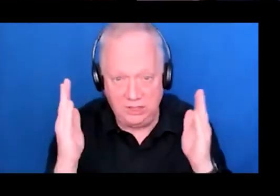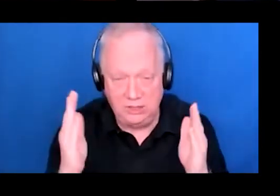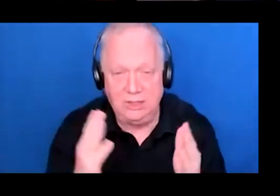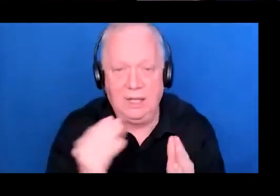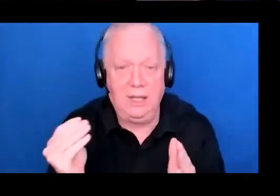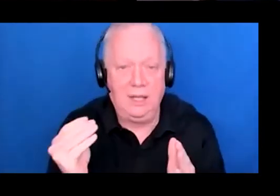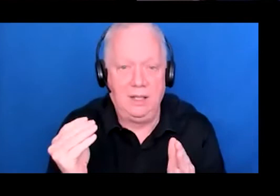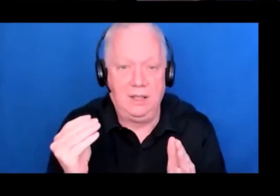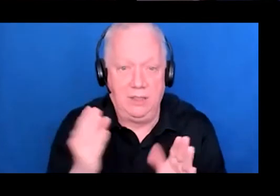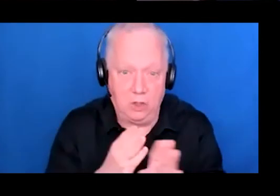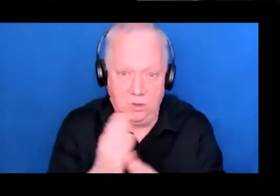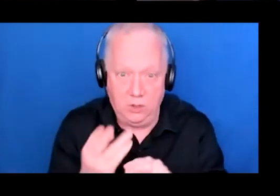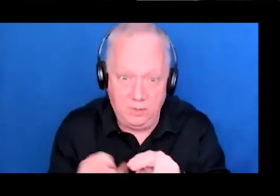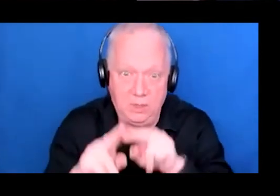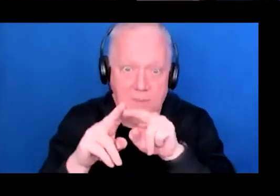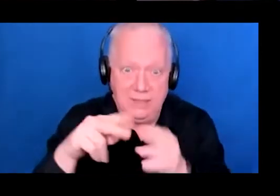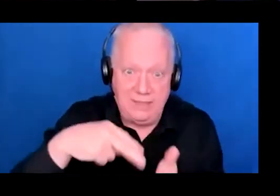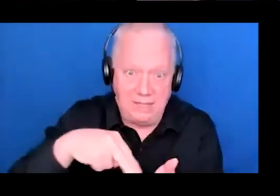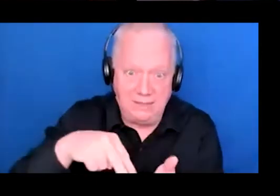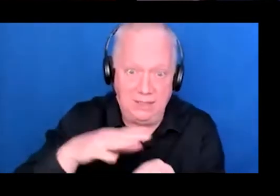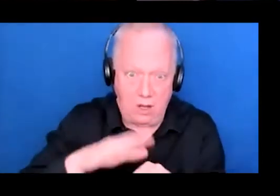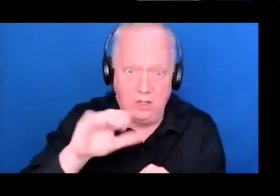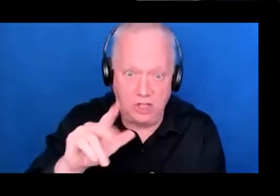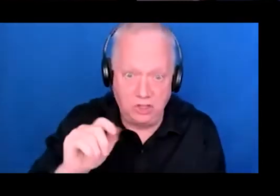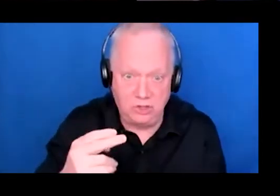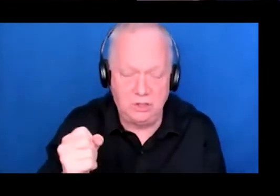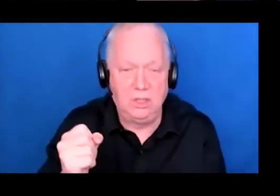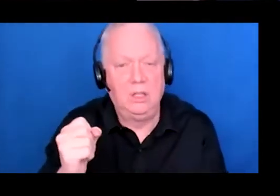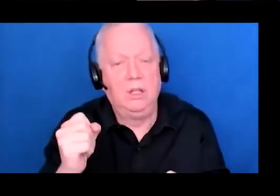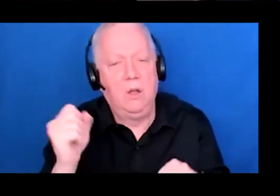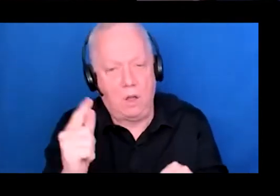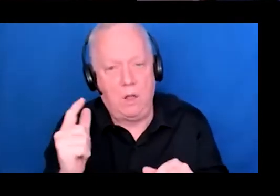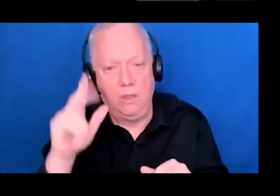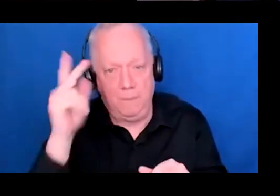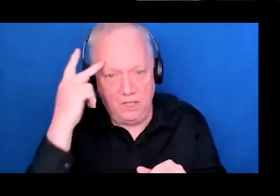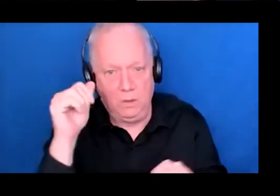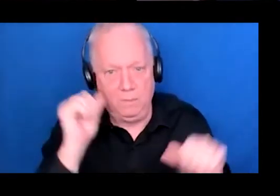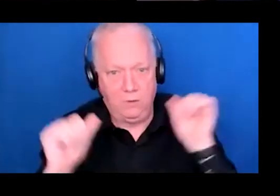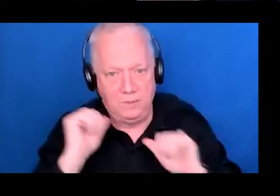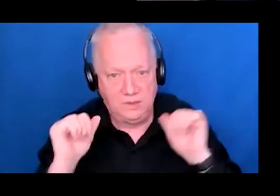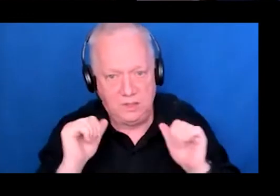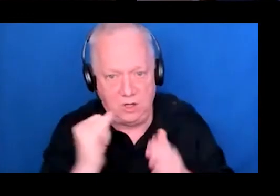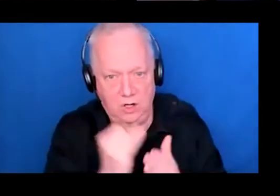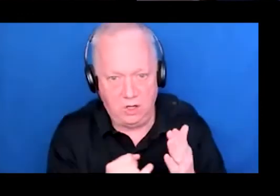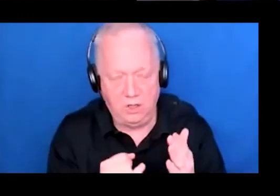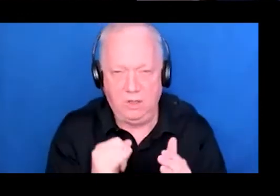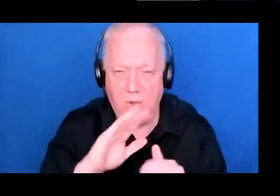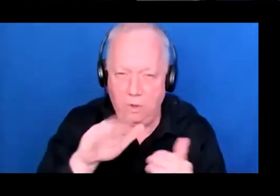the career built up around dancing on crutches, all the political performance art and the whole